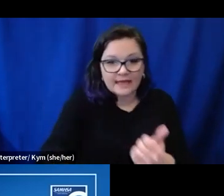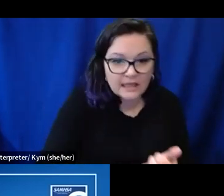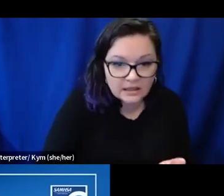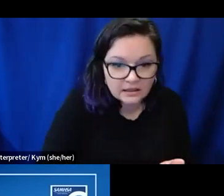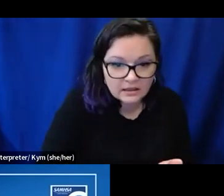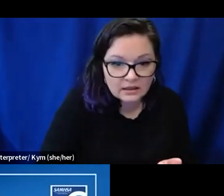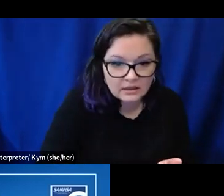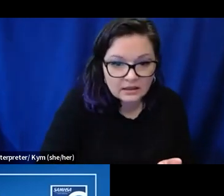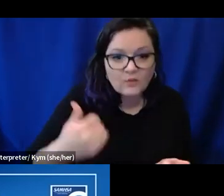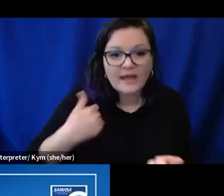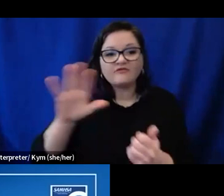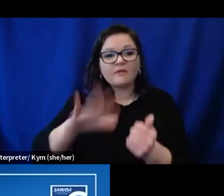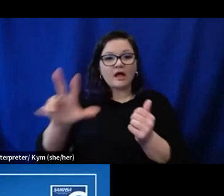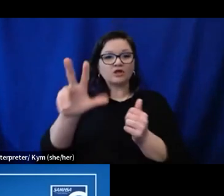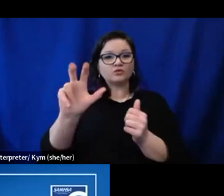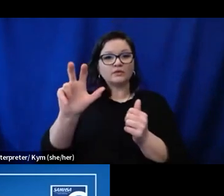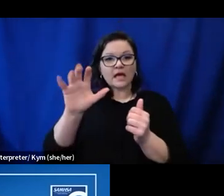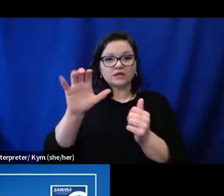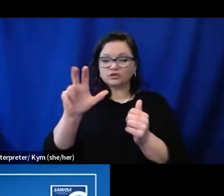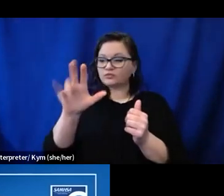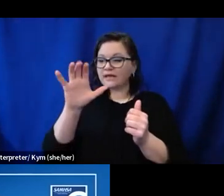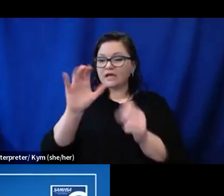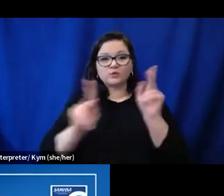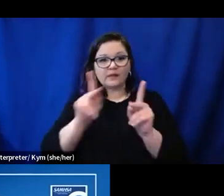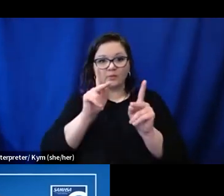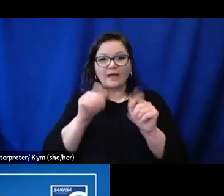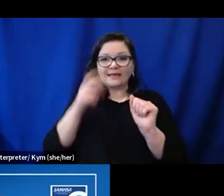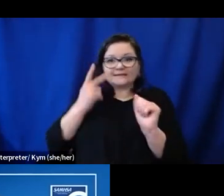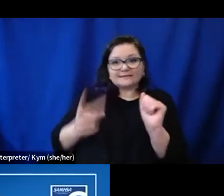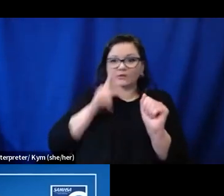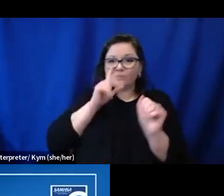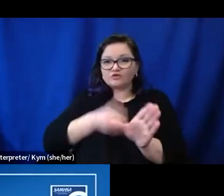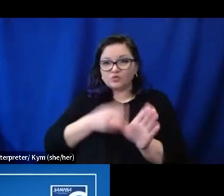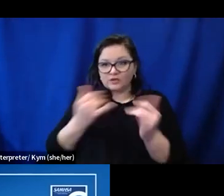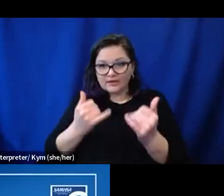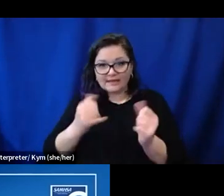people, at least that I'm showing, that have joined us, which is outstanding.